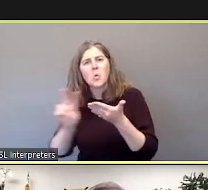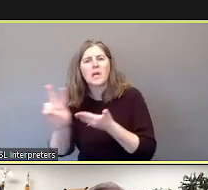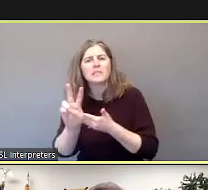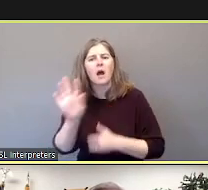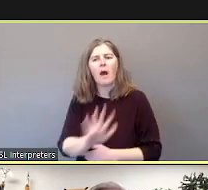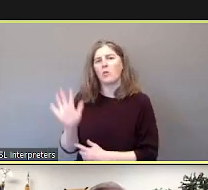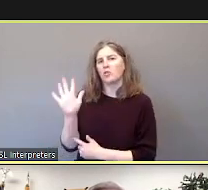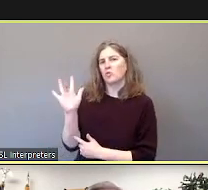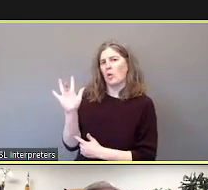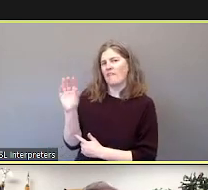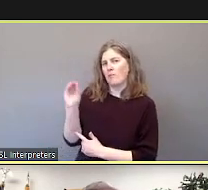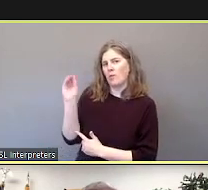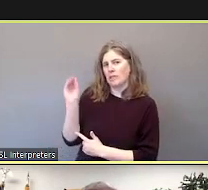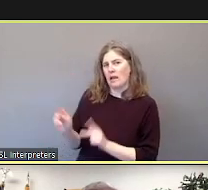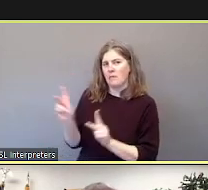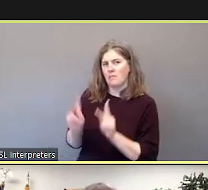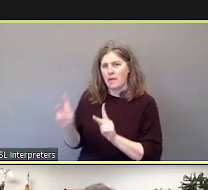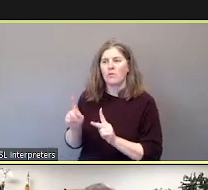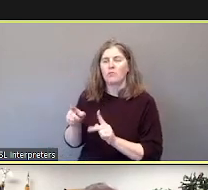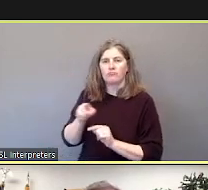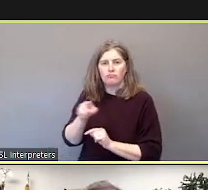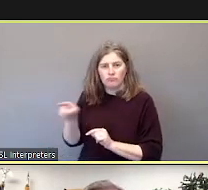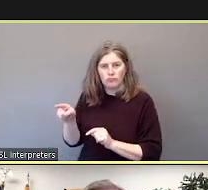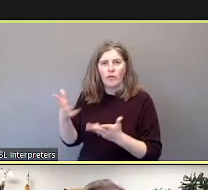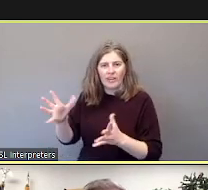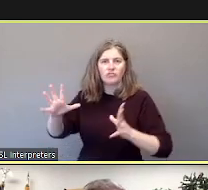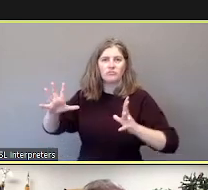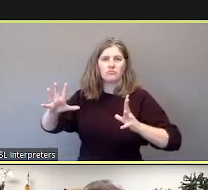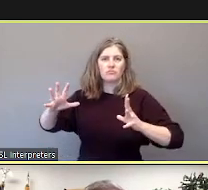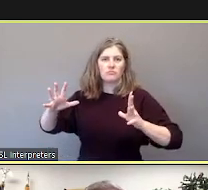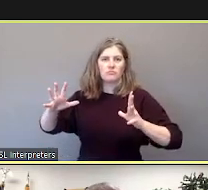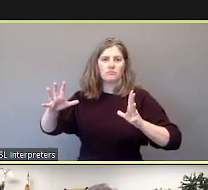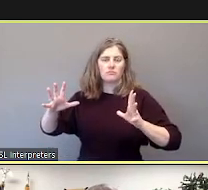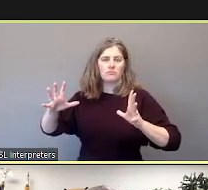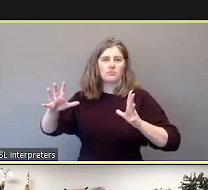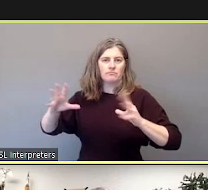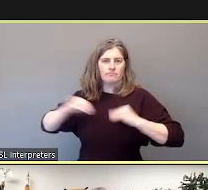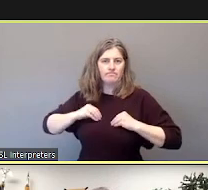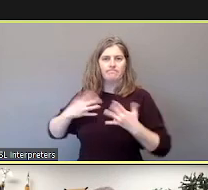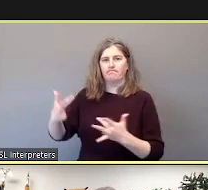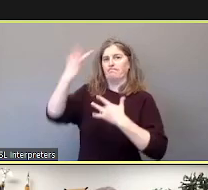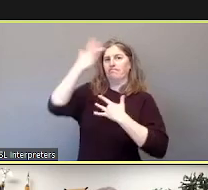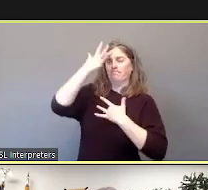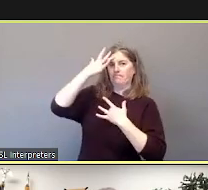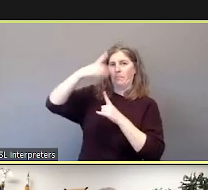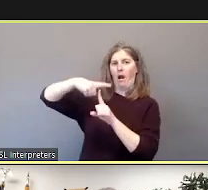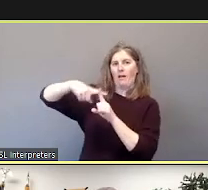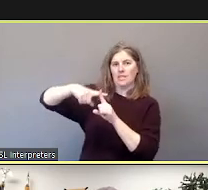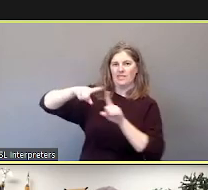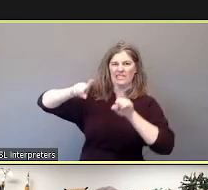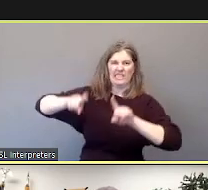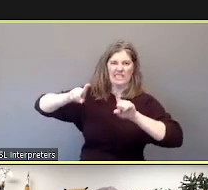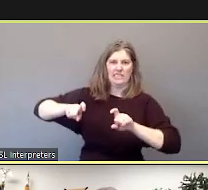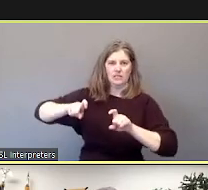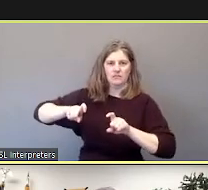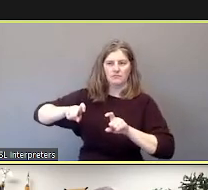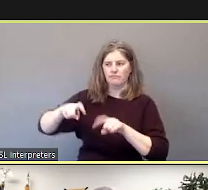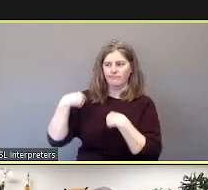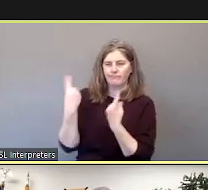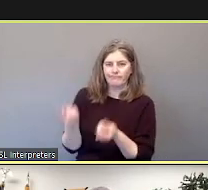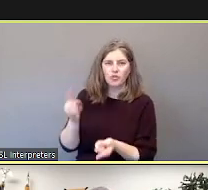of individual New Mexicans will have had a test positive coronavirus infection